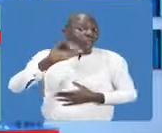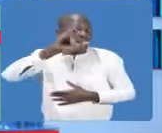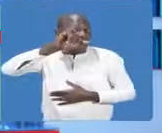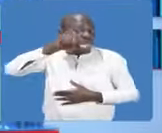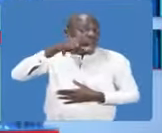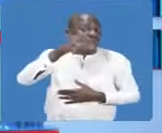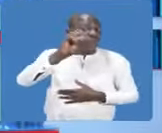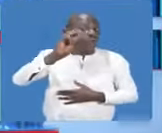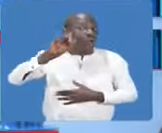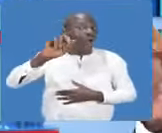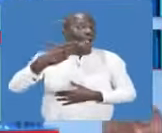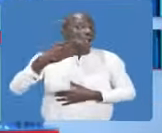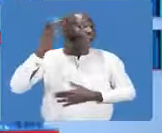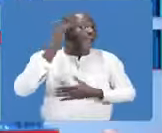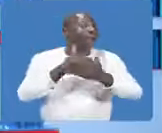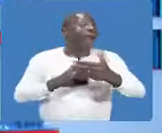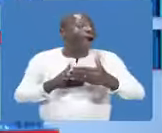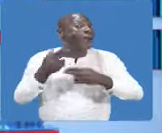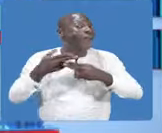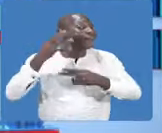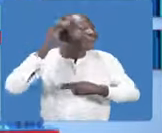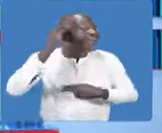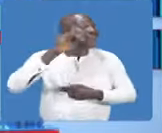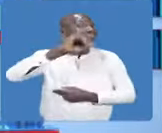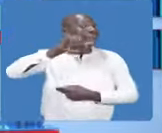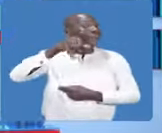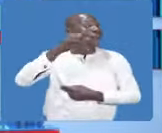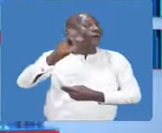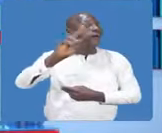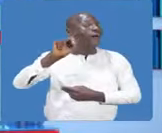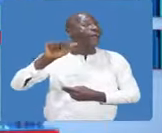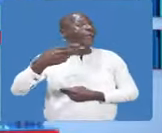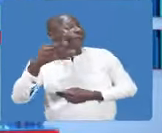onyame di fo a ye soma no sa onko ninive enko preachi ana wo so wonko